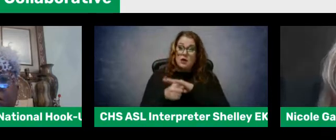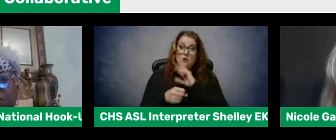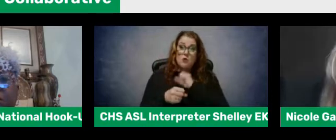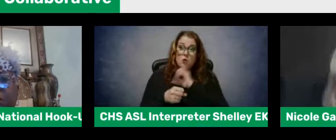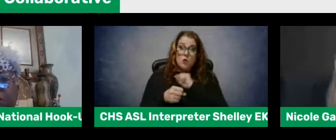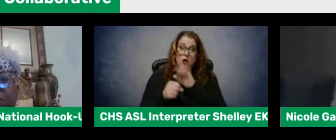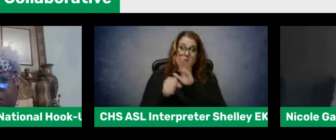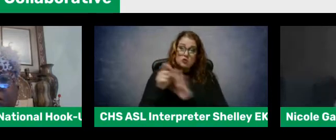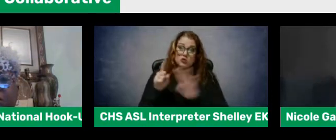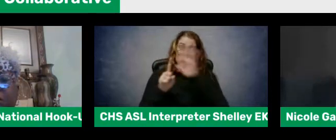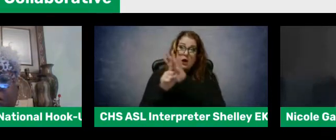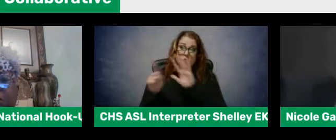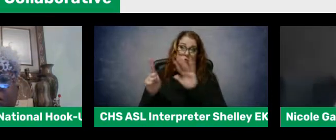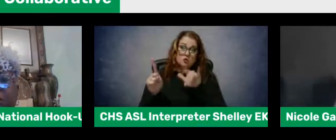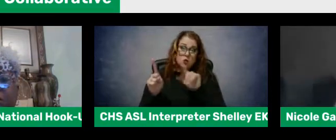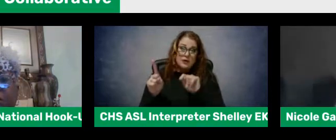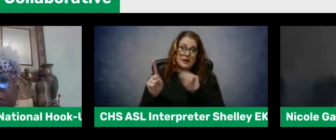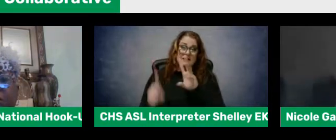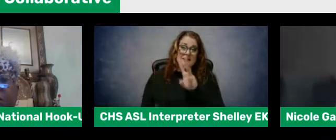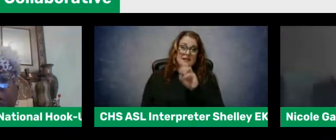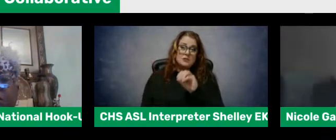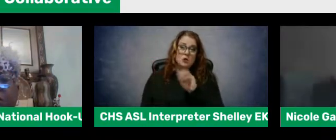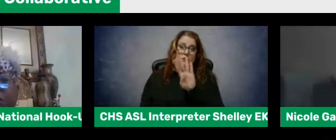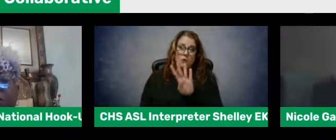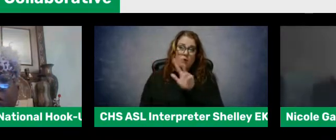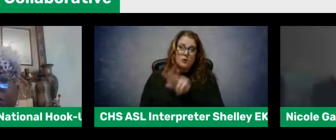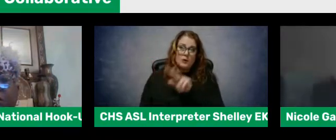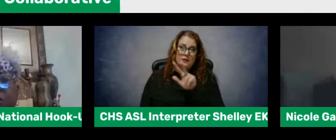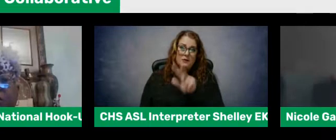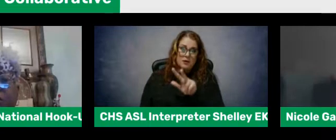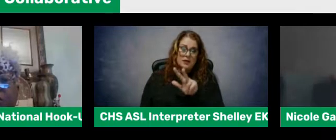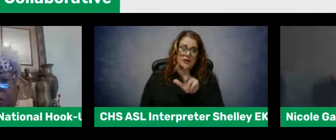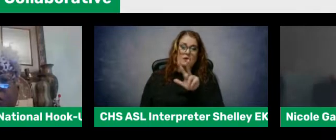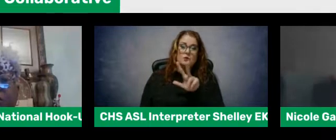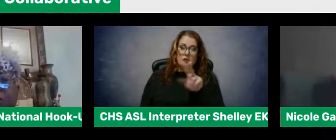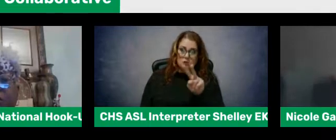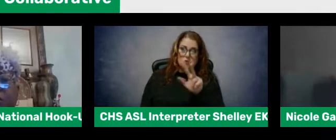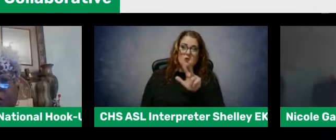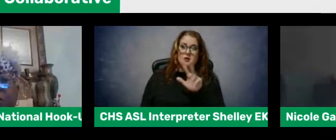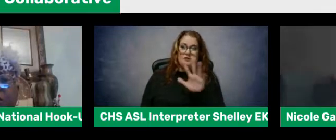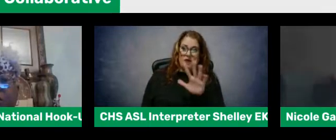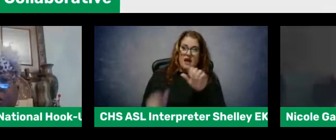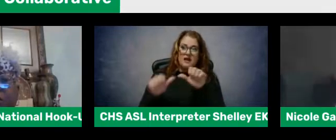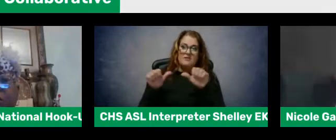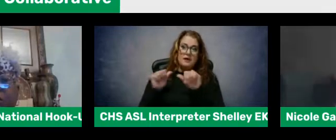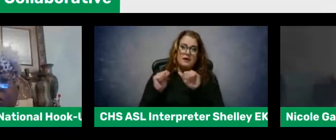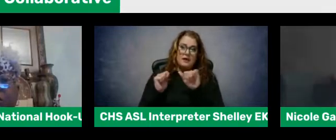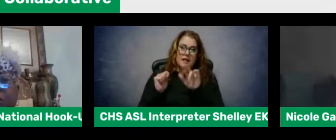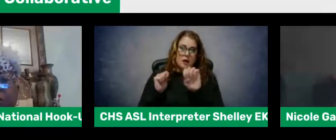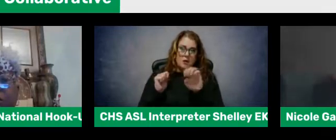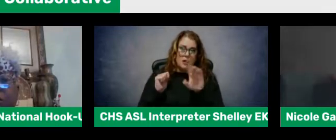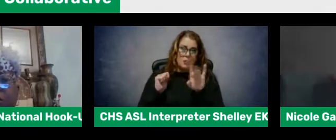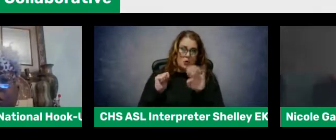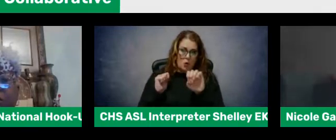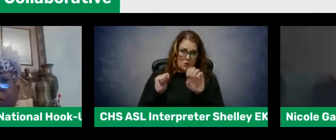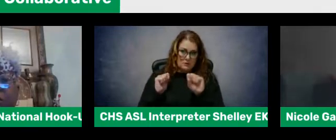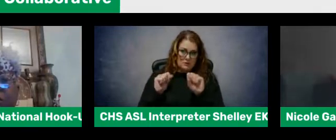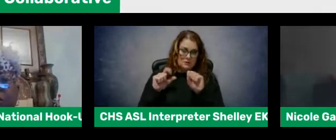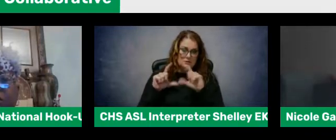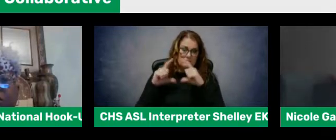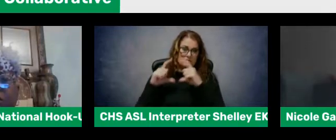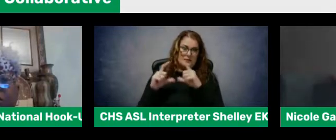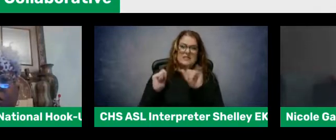surrounding Joliet is our 60433, 32, and 35 area codes. And